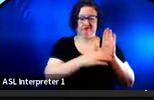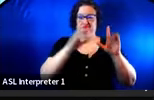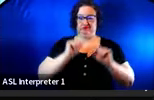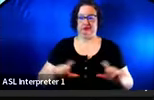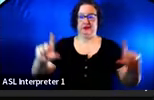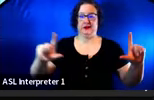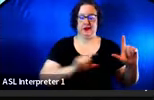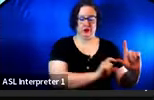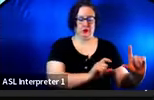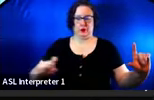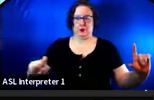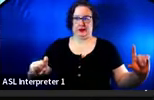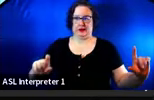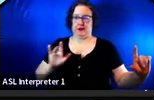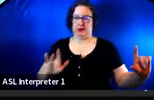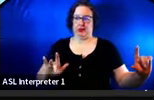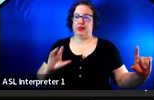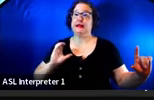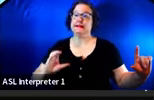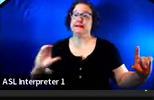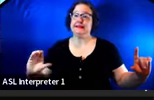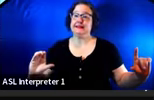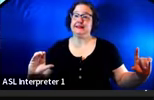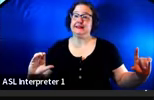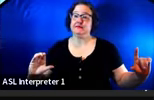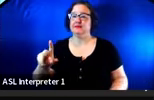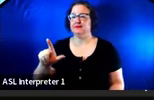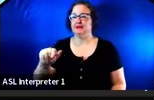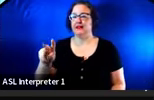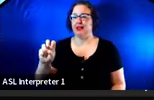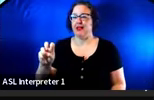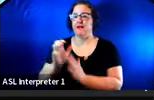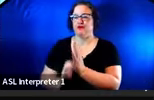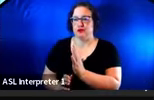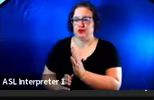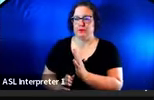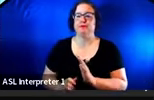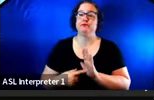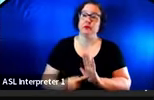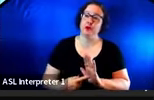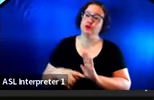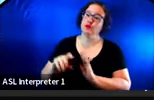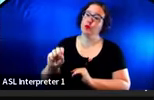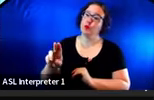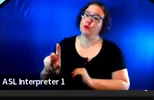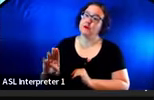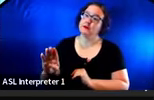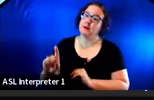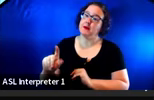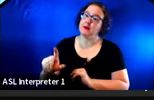CC icon titled Live Transcript, and you can click the option Show Subtitle to gain access to